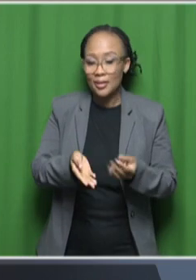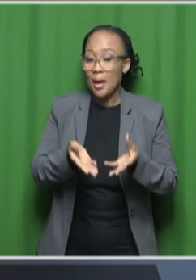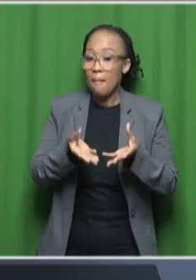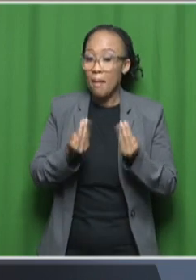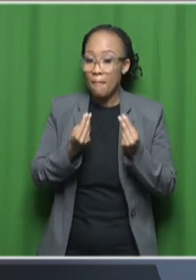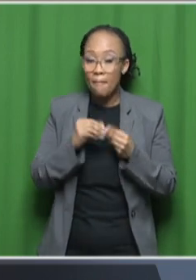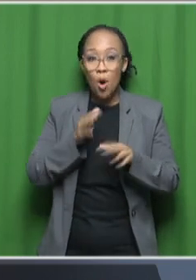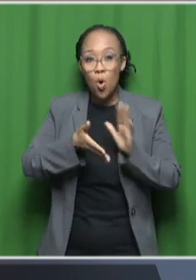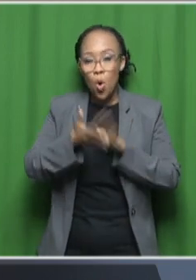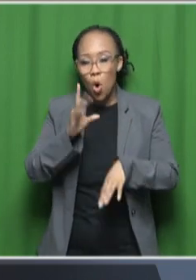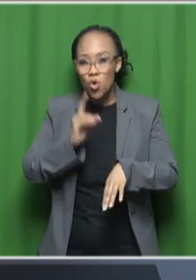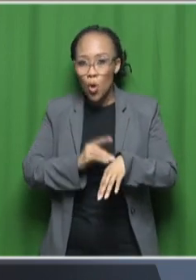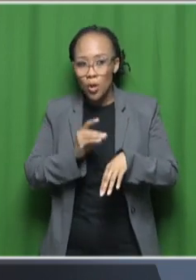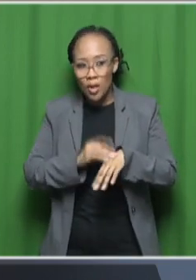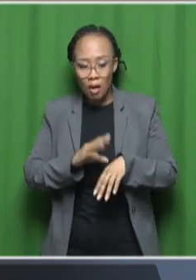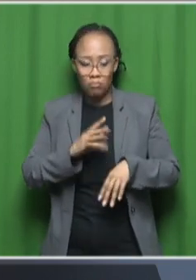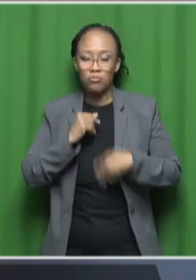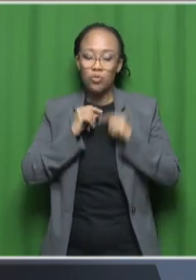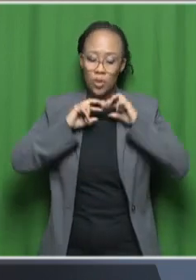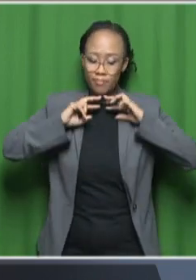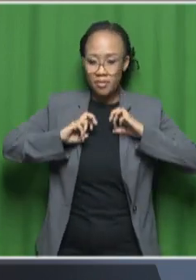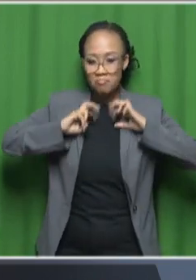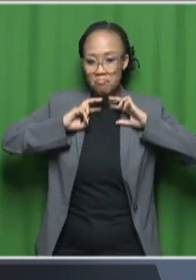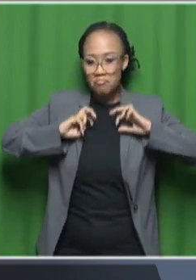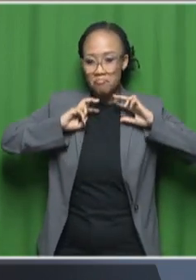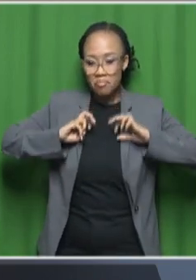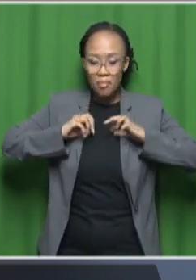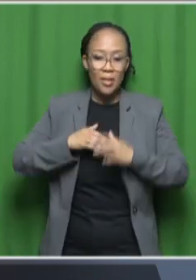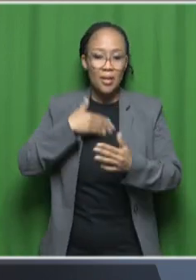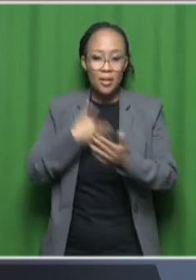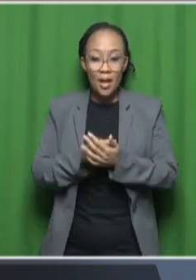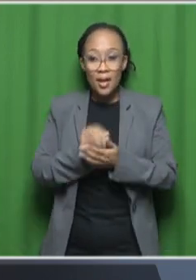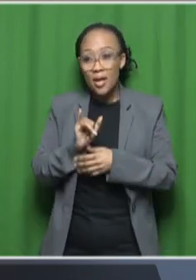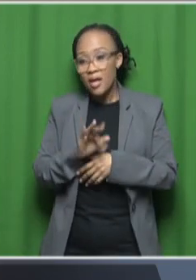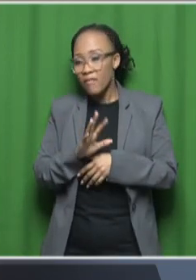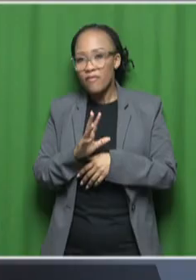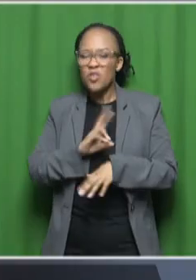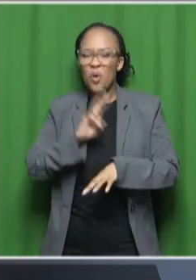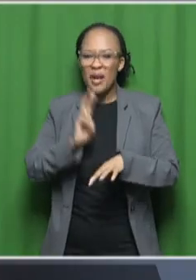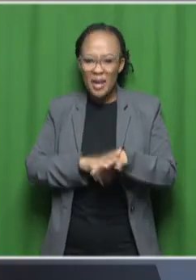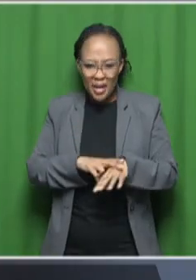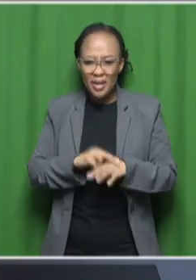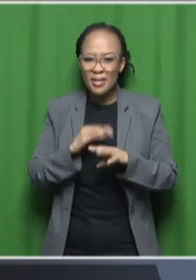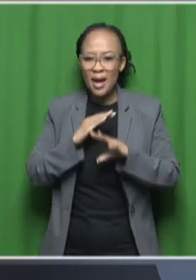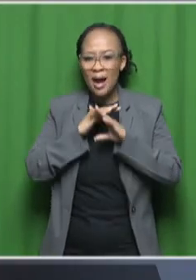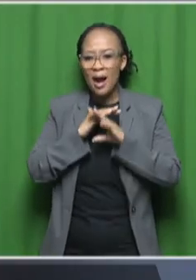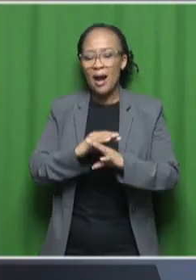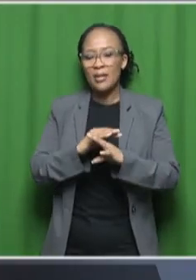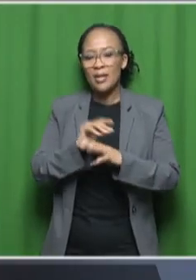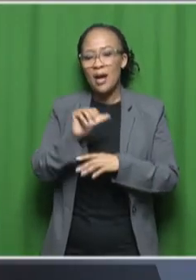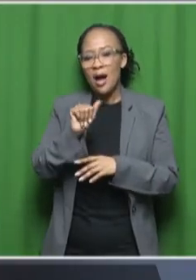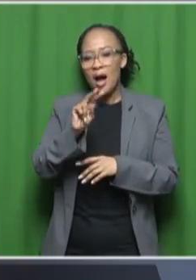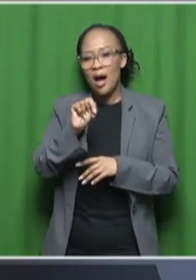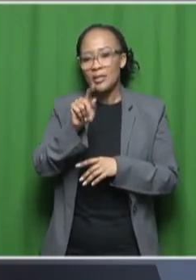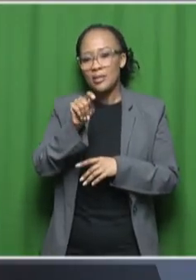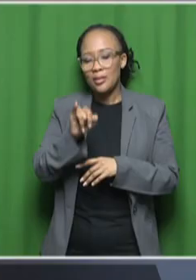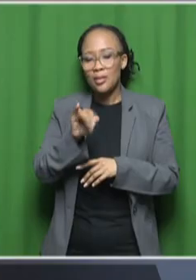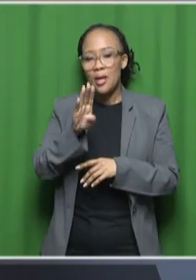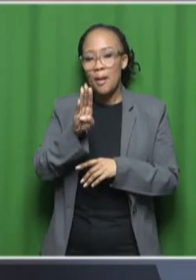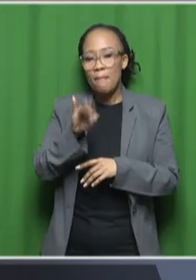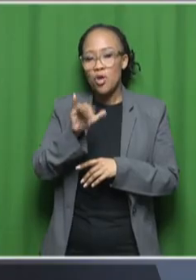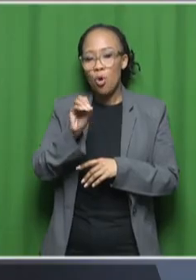a look. If it's something that does not require antibiotics, then we know at least. But if it's something that does require antibiotics, very